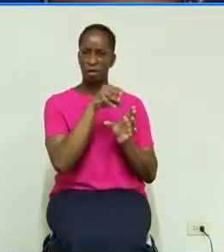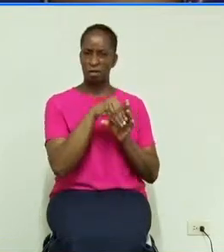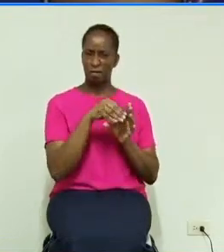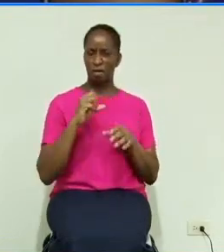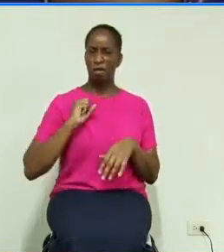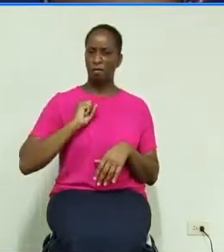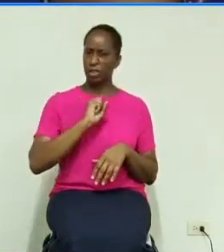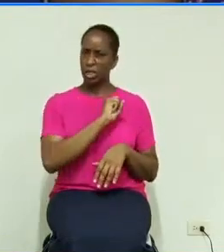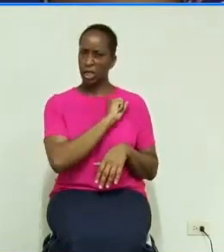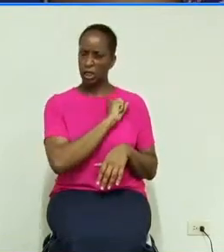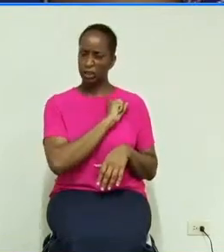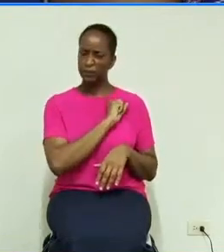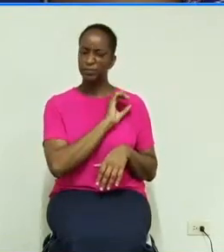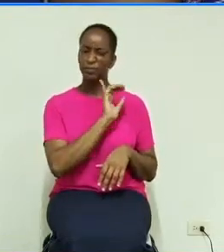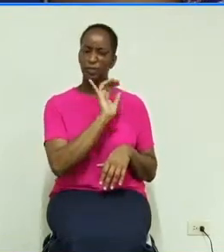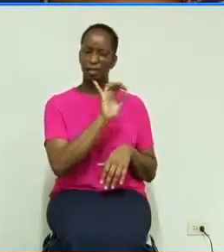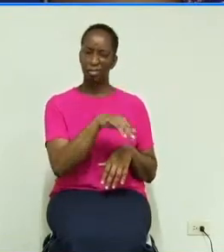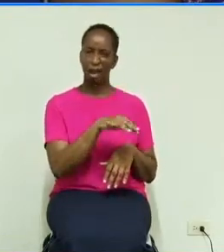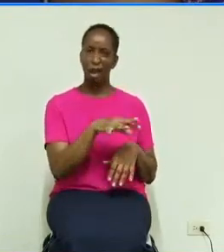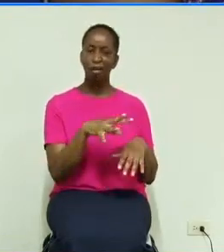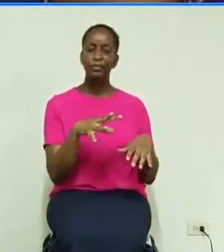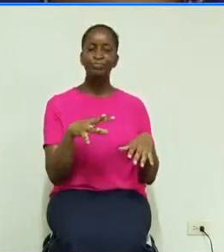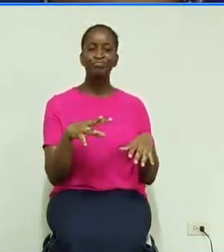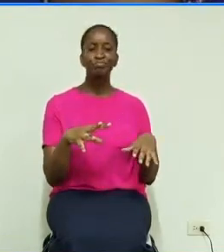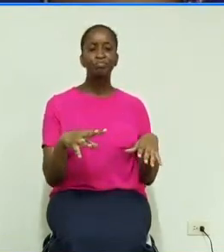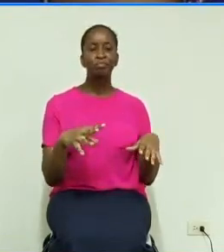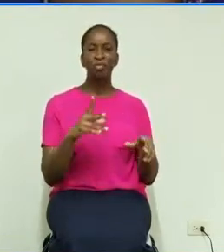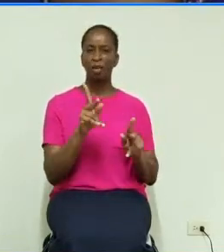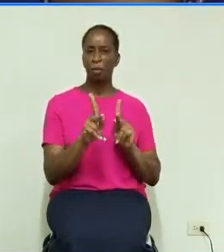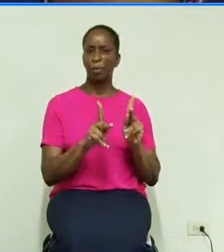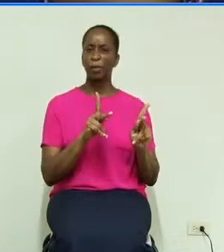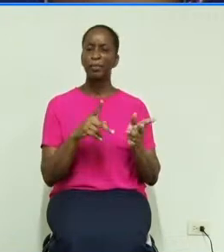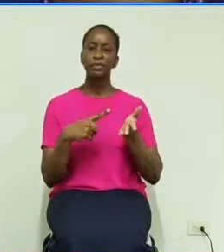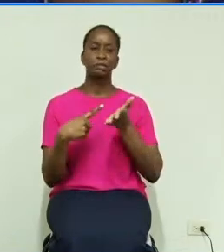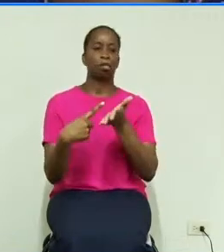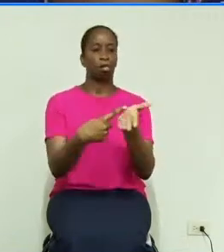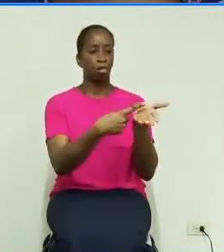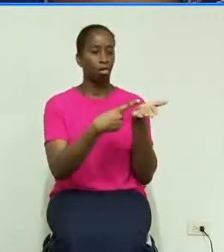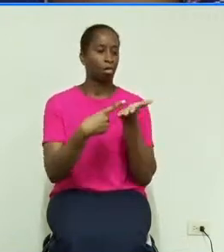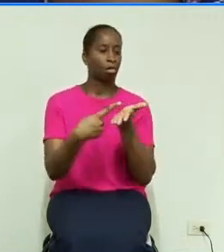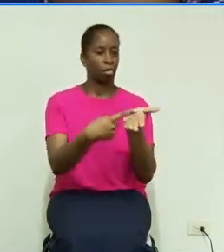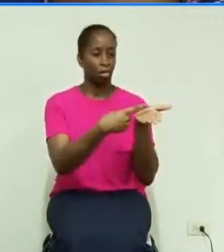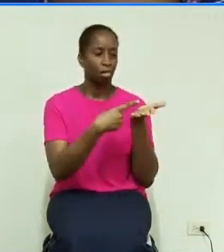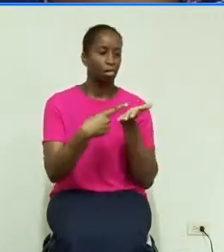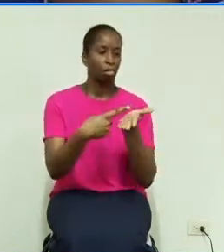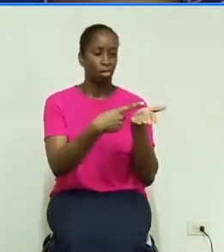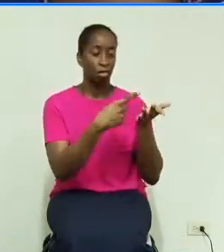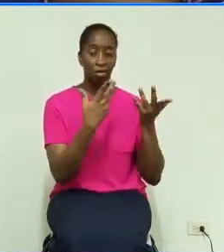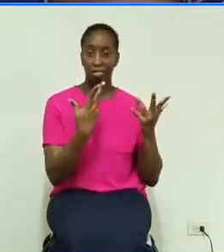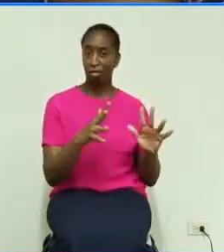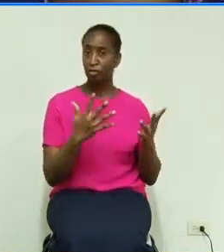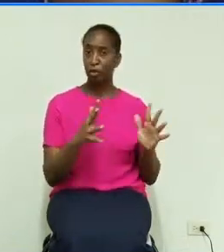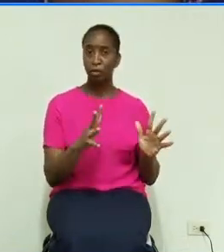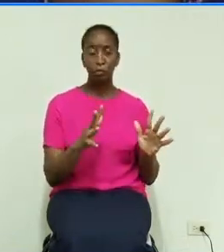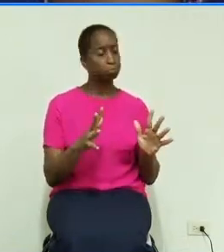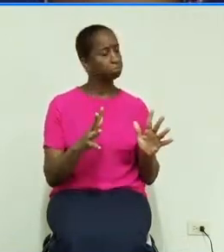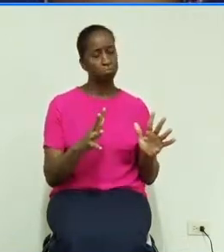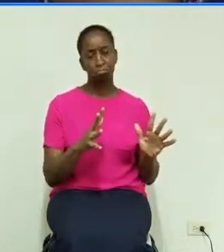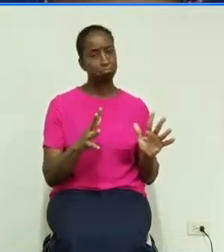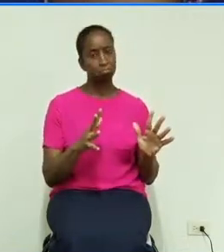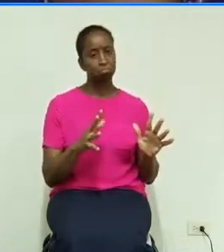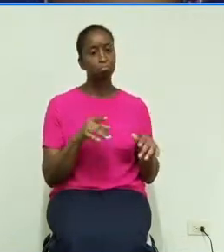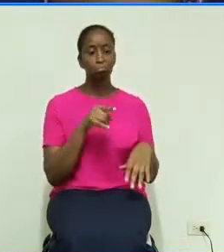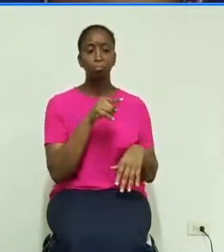shop, contrary to the belief of some, but it is an extremely useful institution. It may have been limited in its